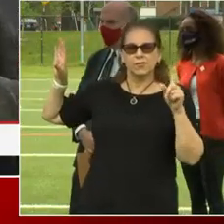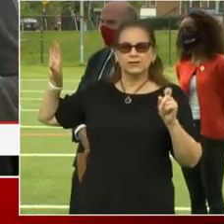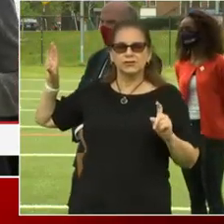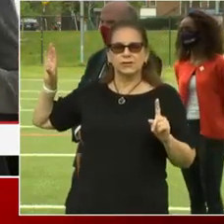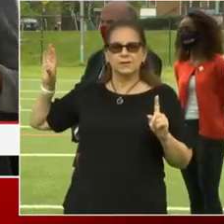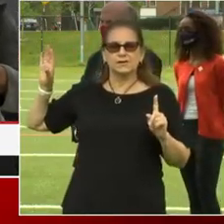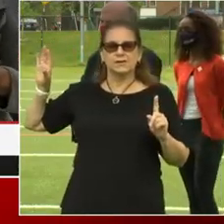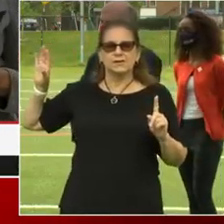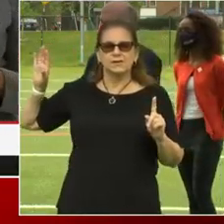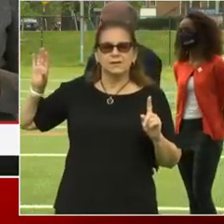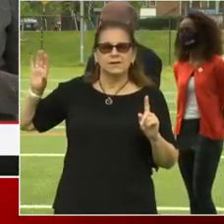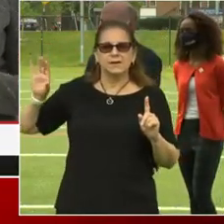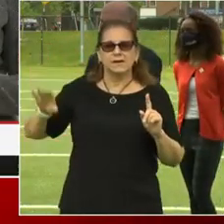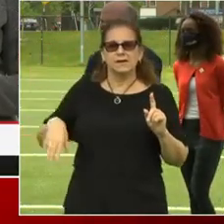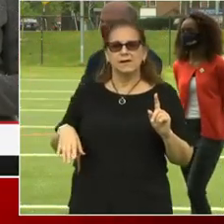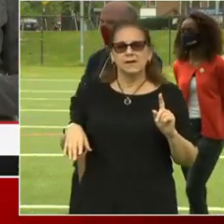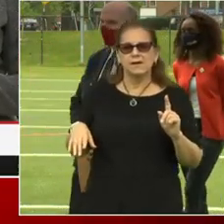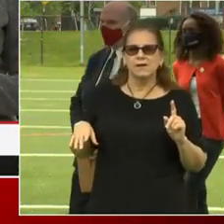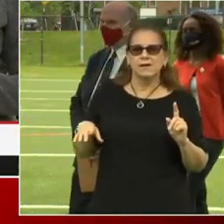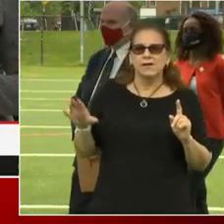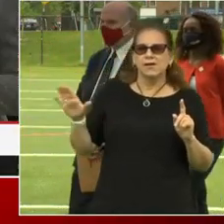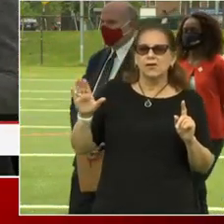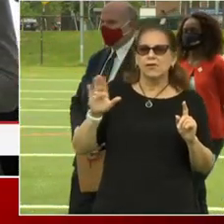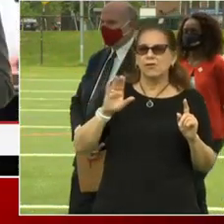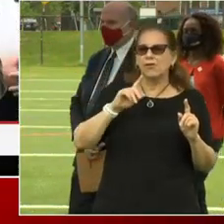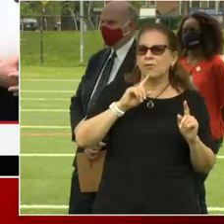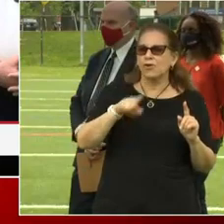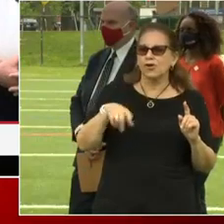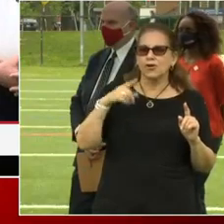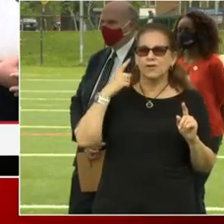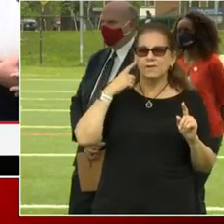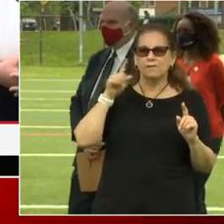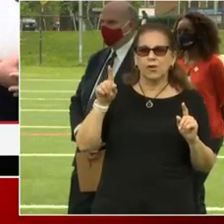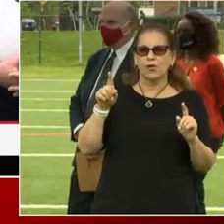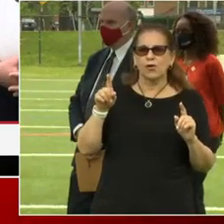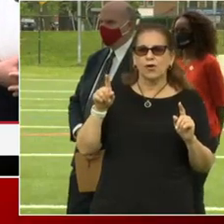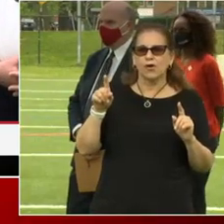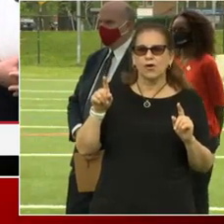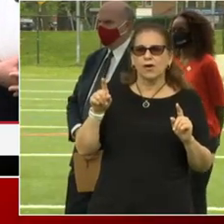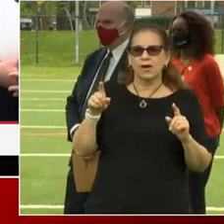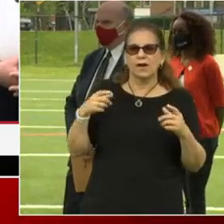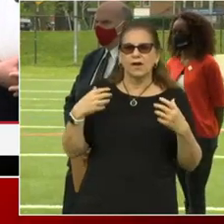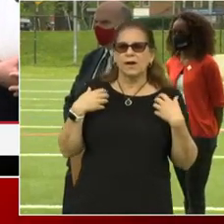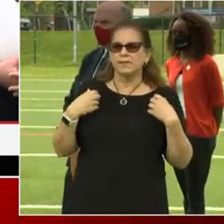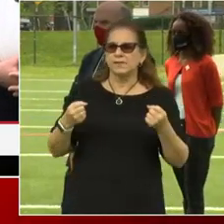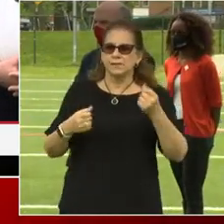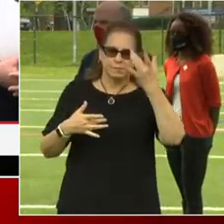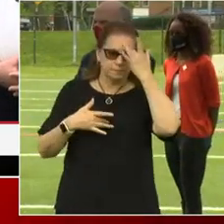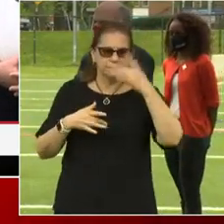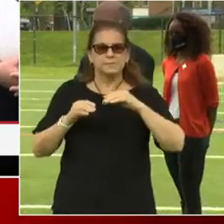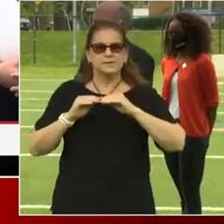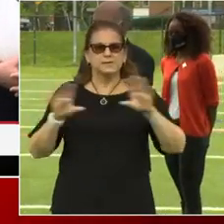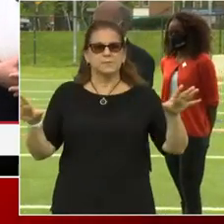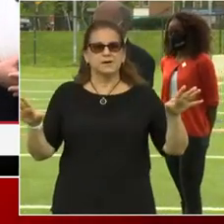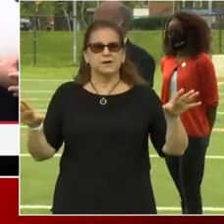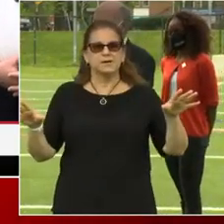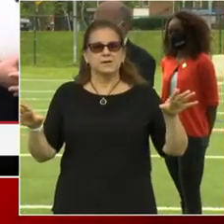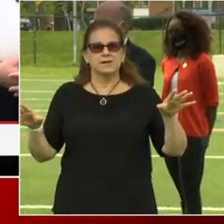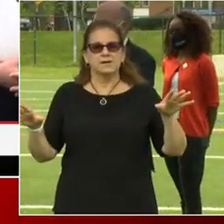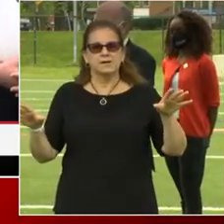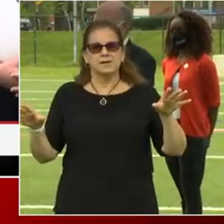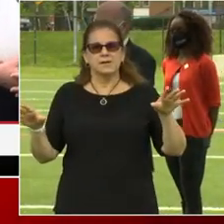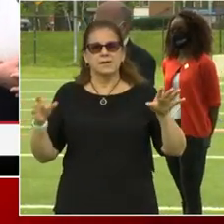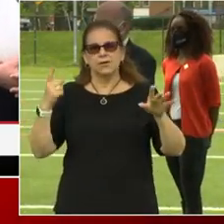So, on your order of last week on the health in the pandemic, there was one aspect of